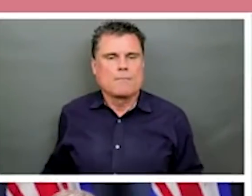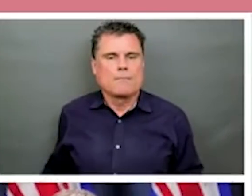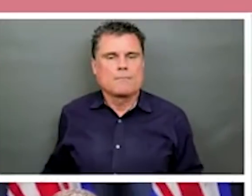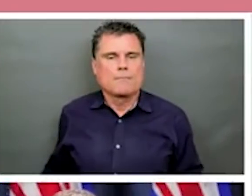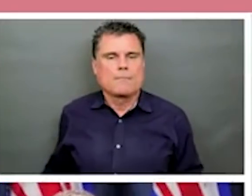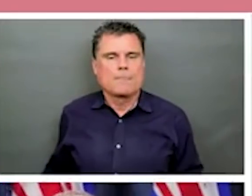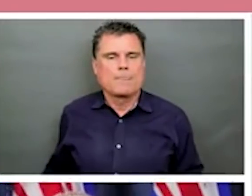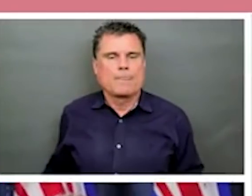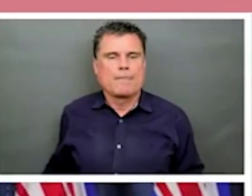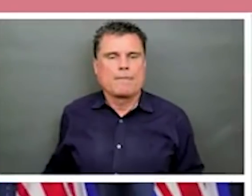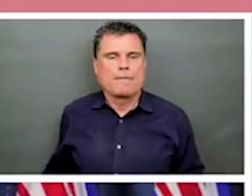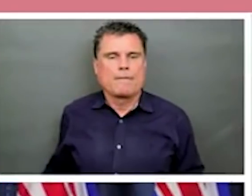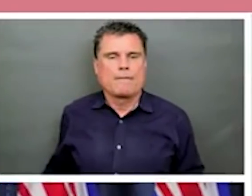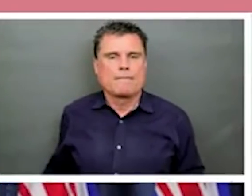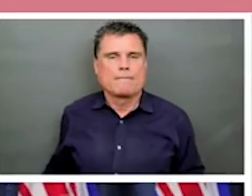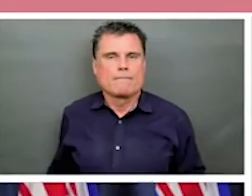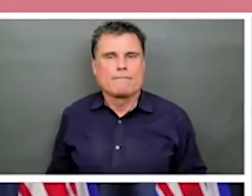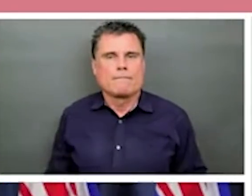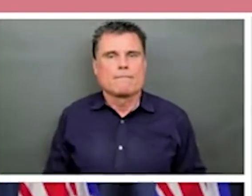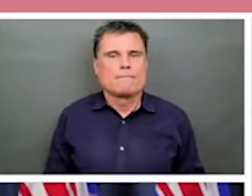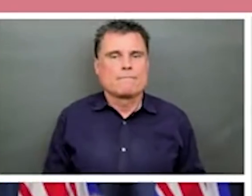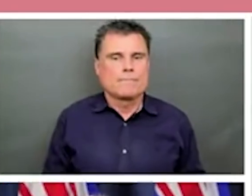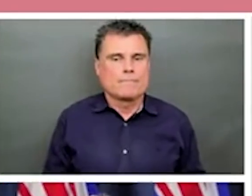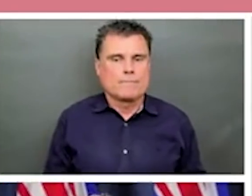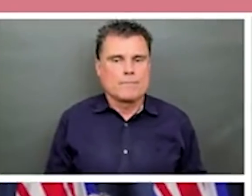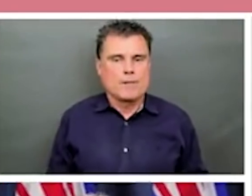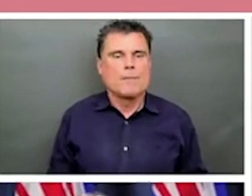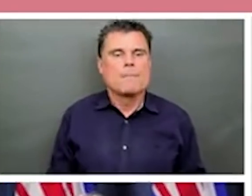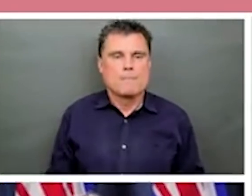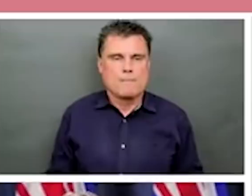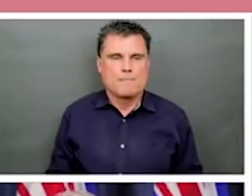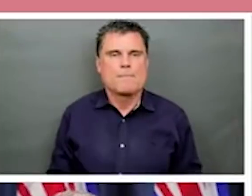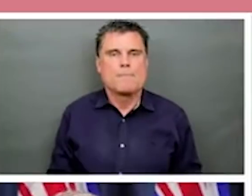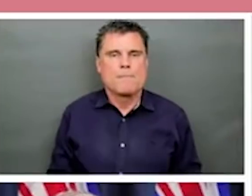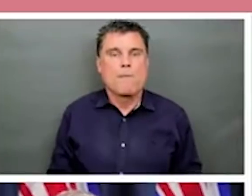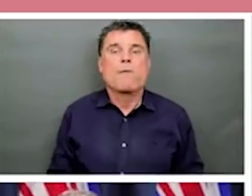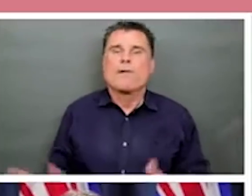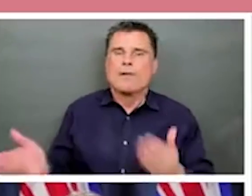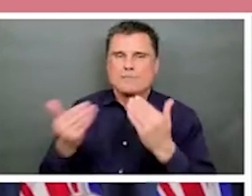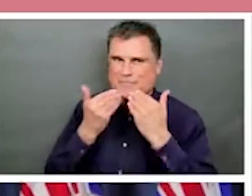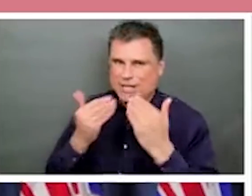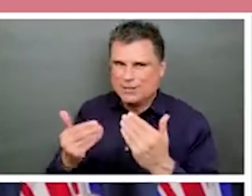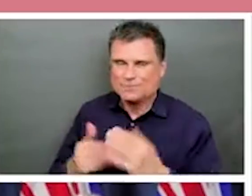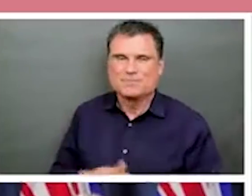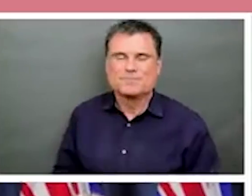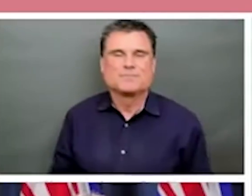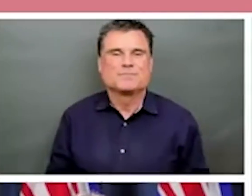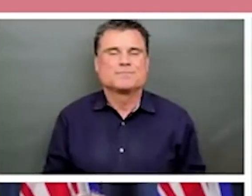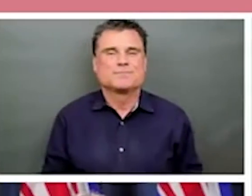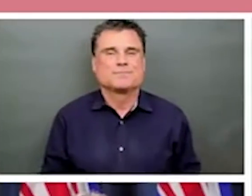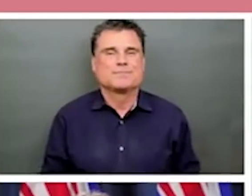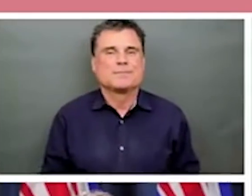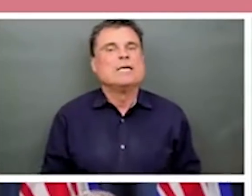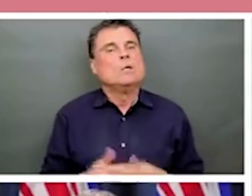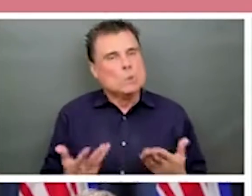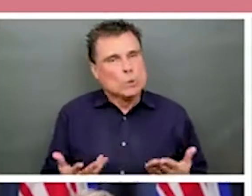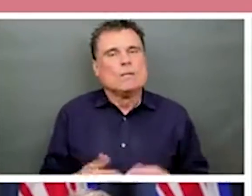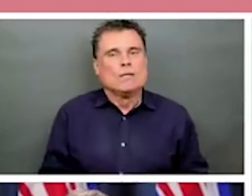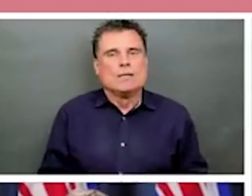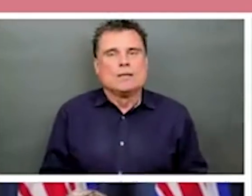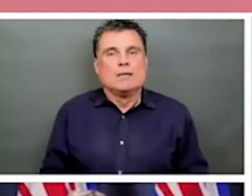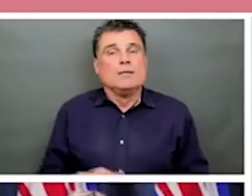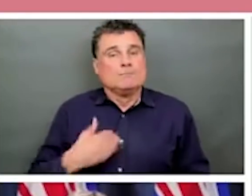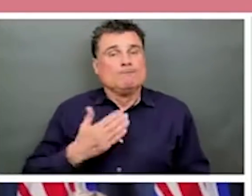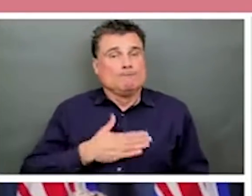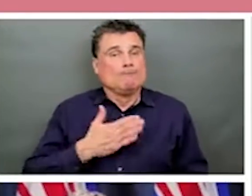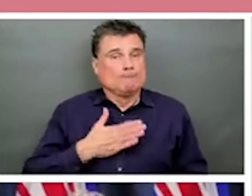Thanks so much, Dr. Henry, Premier, Minister. It's a privilege to be here today, and very exciting to